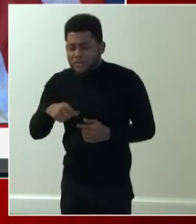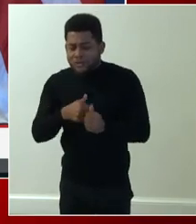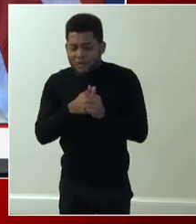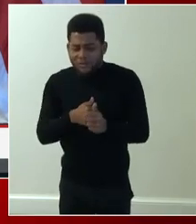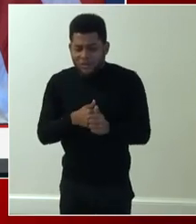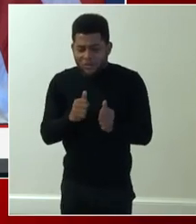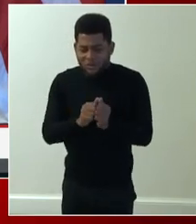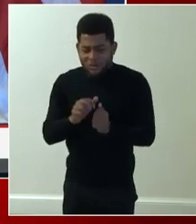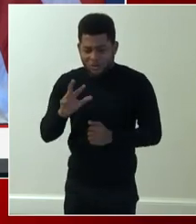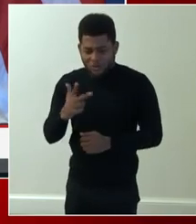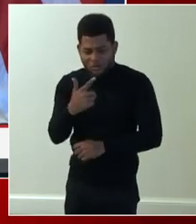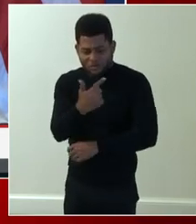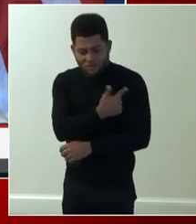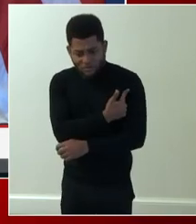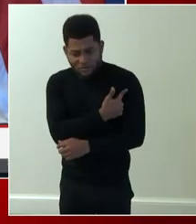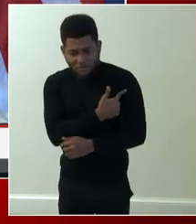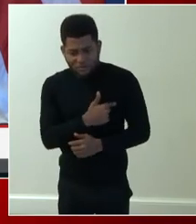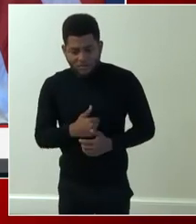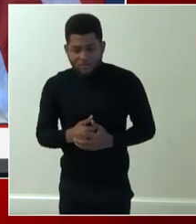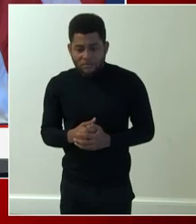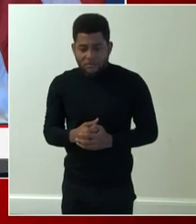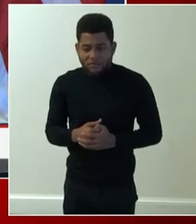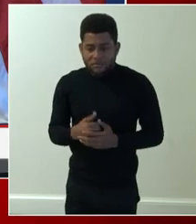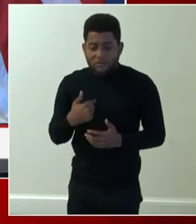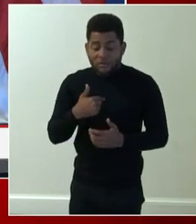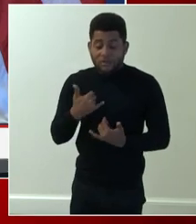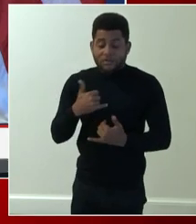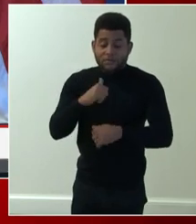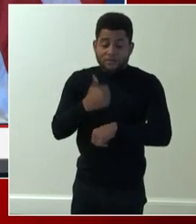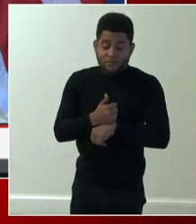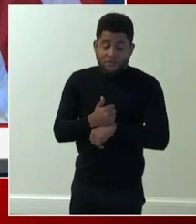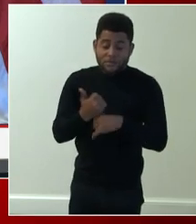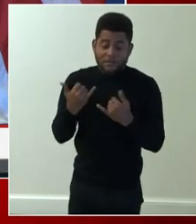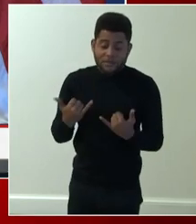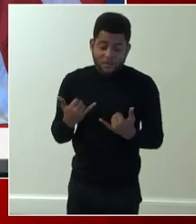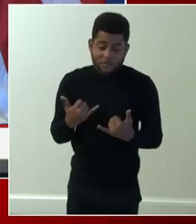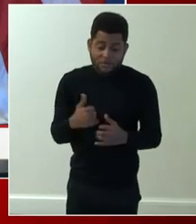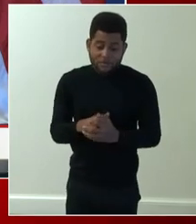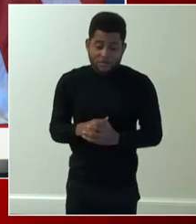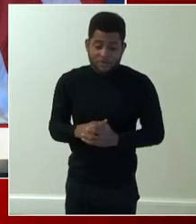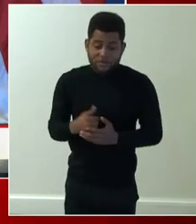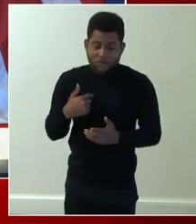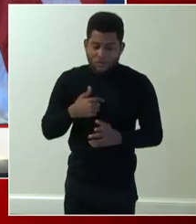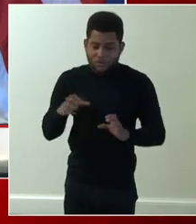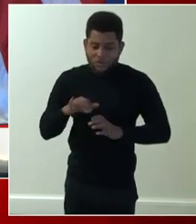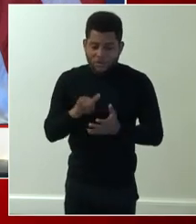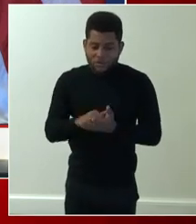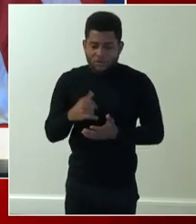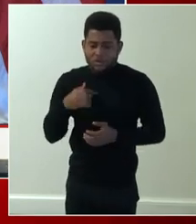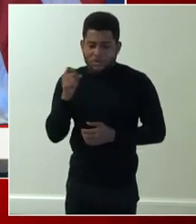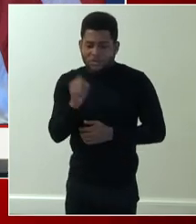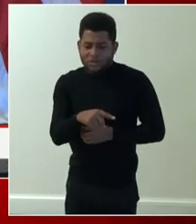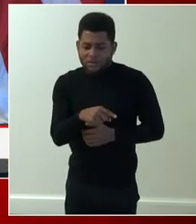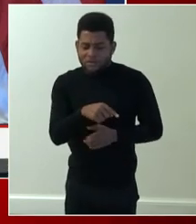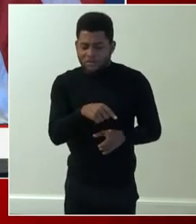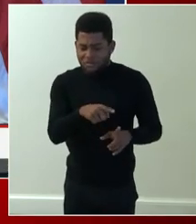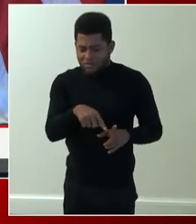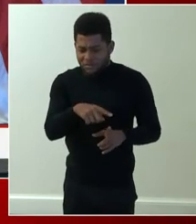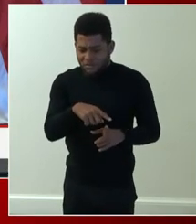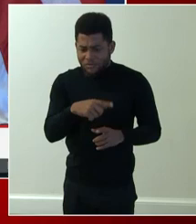3rd shot policy that I'm instituting today. And we'll do that. I'm going to ask Kevin